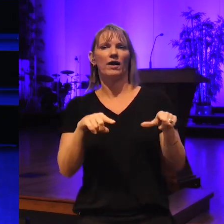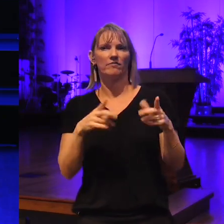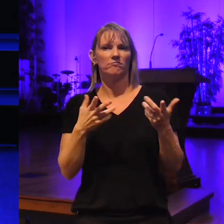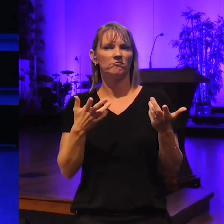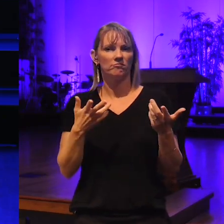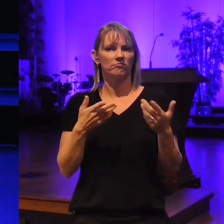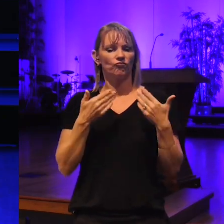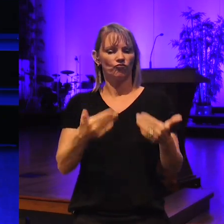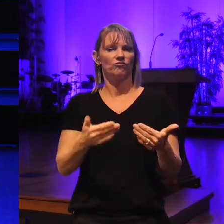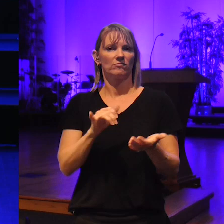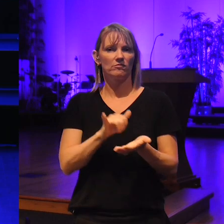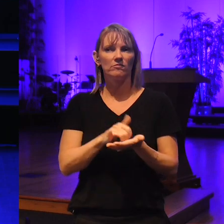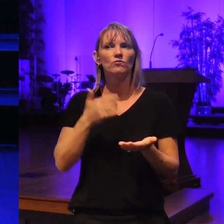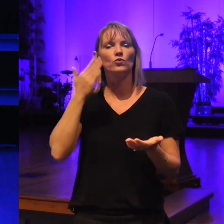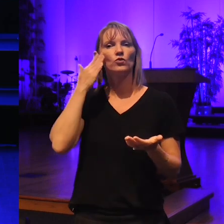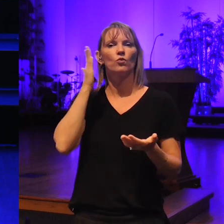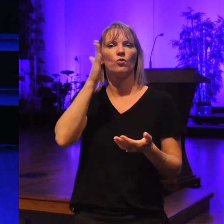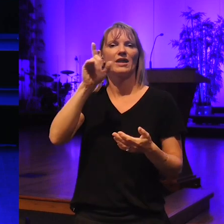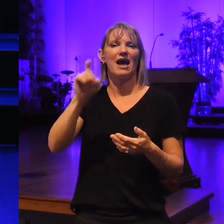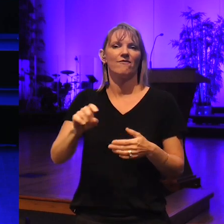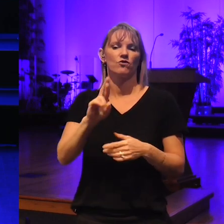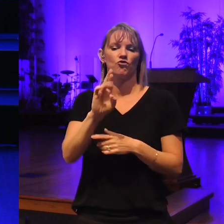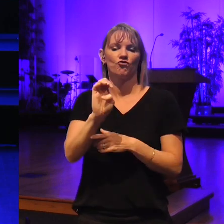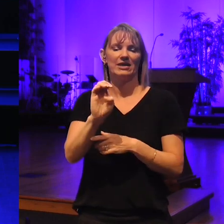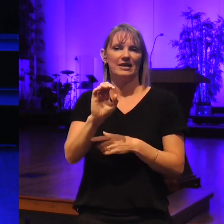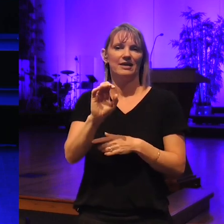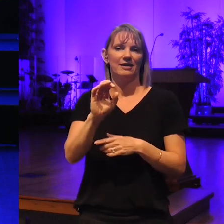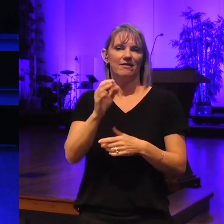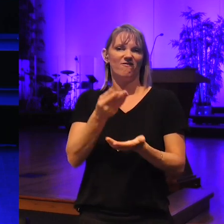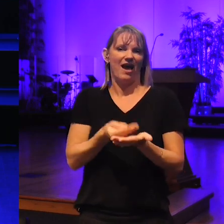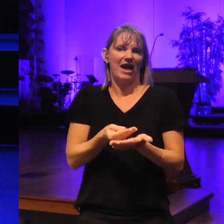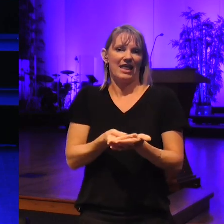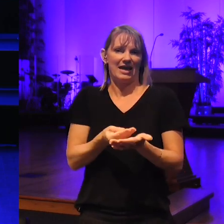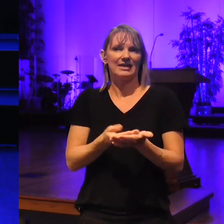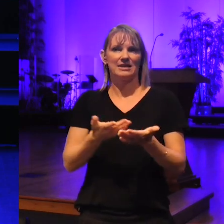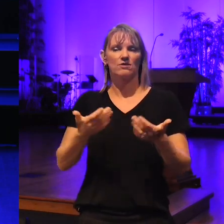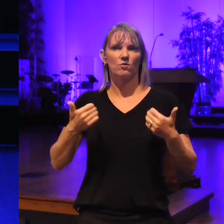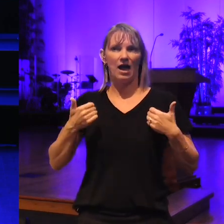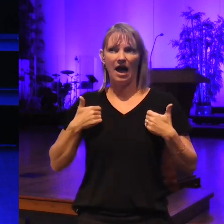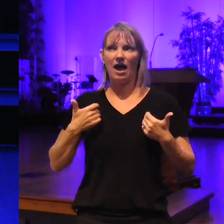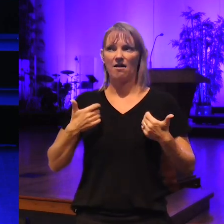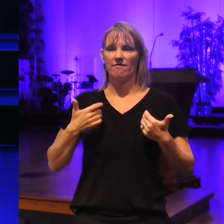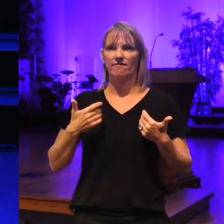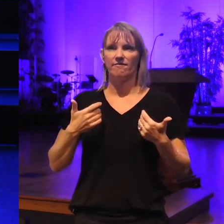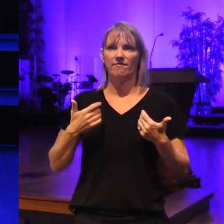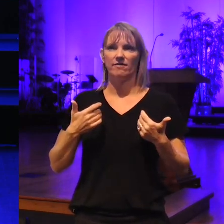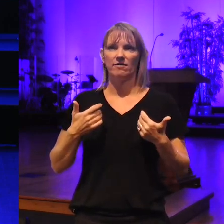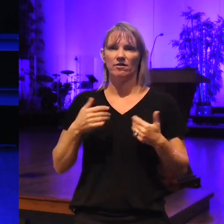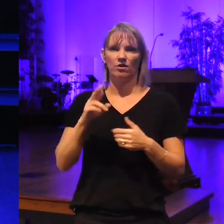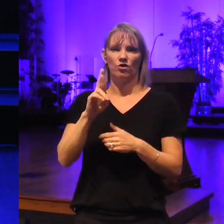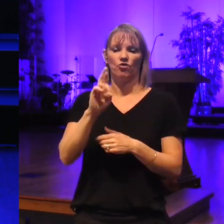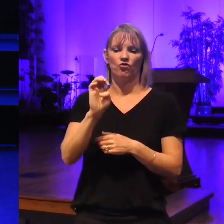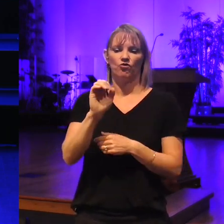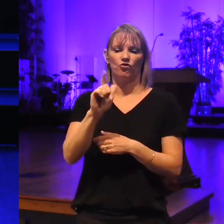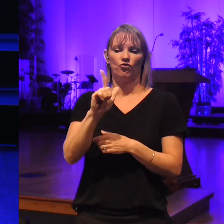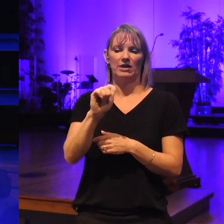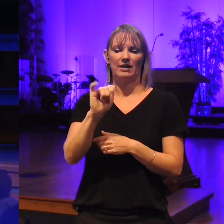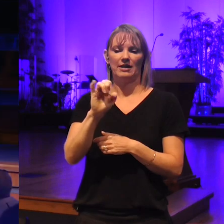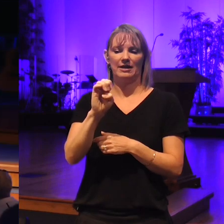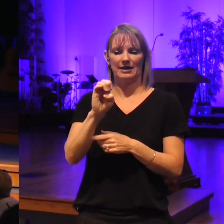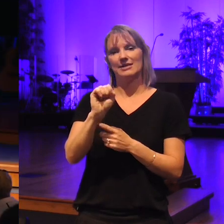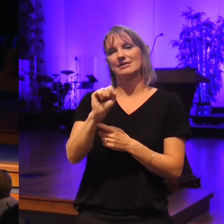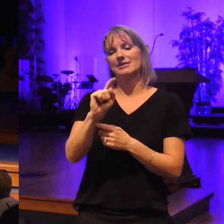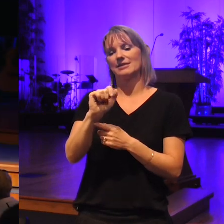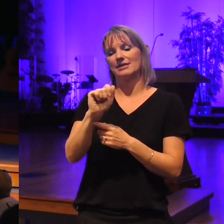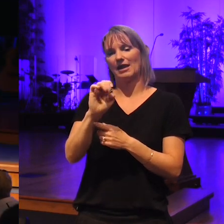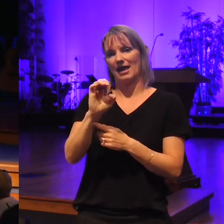loans. And I knew that we'd have to refinance to get a real solid piece of real estate up there, which we